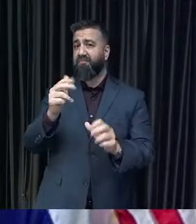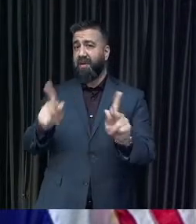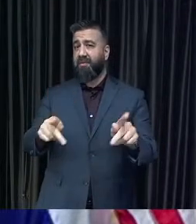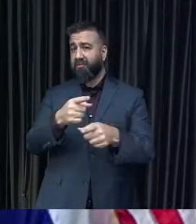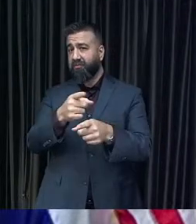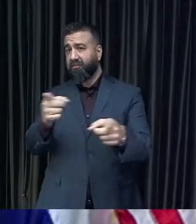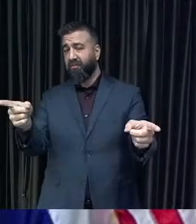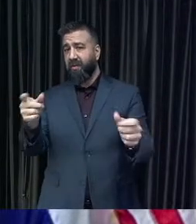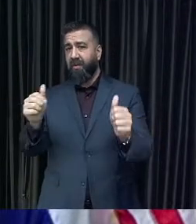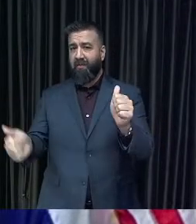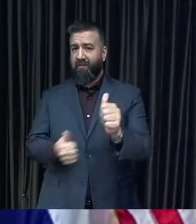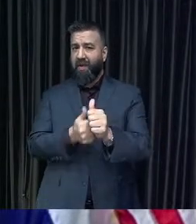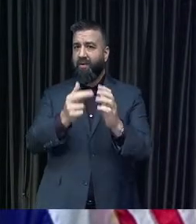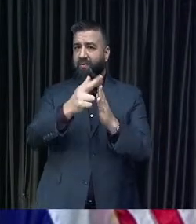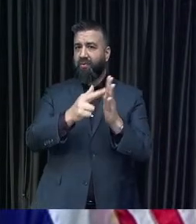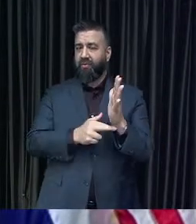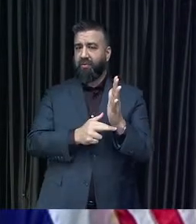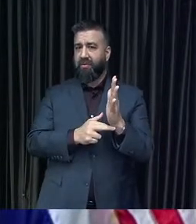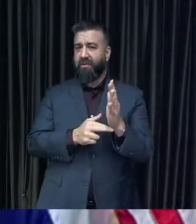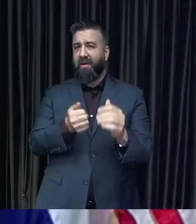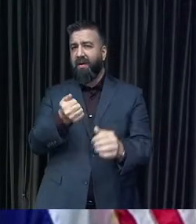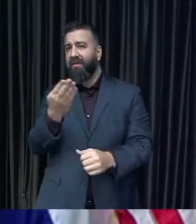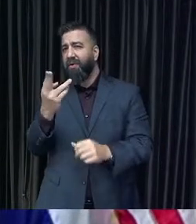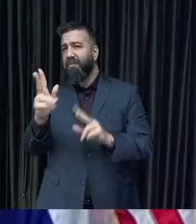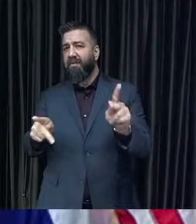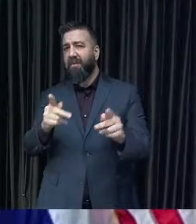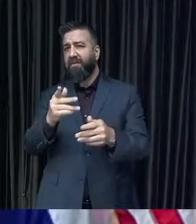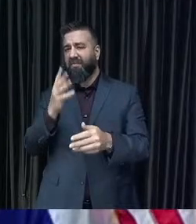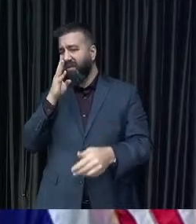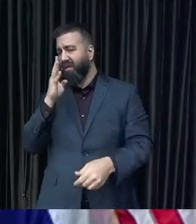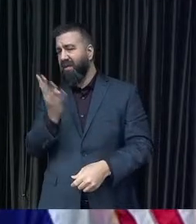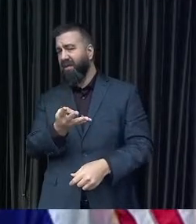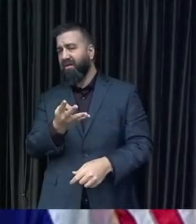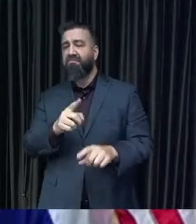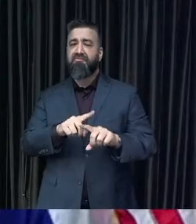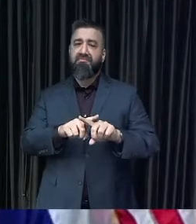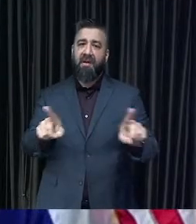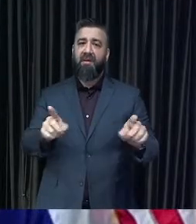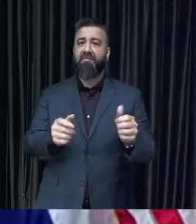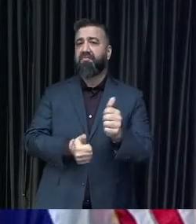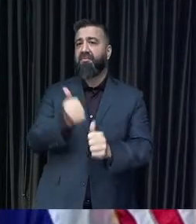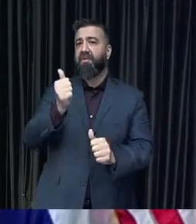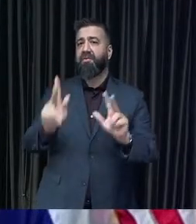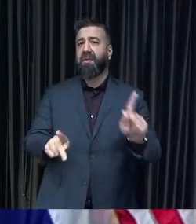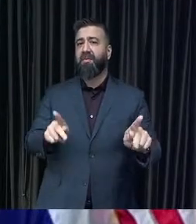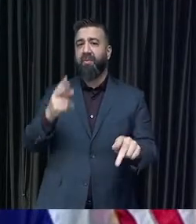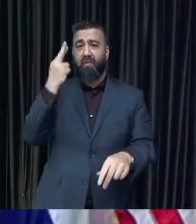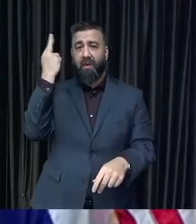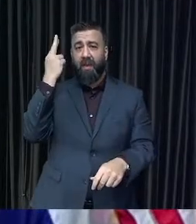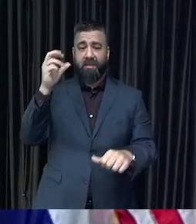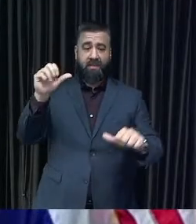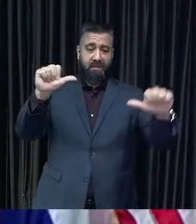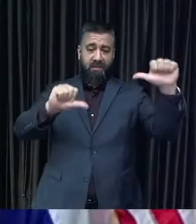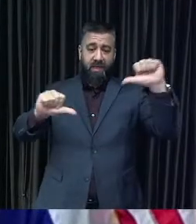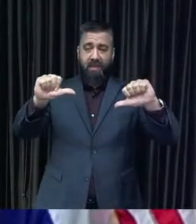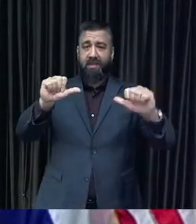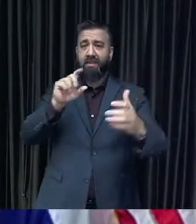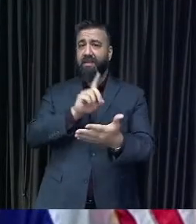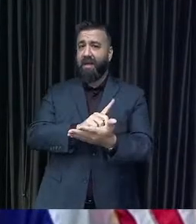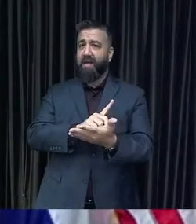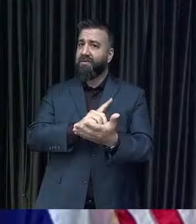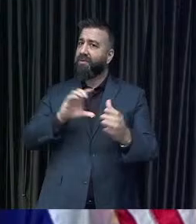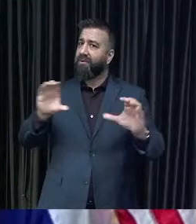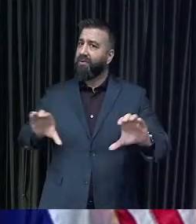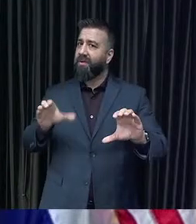public health guidelines. A few outliers haven't, but most people realize that our public health experts are doing their very best